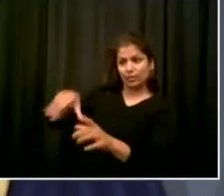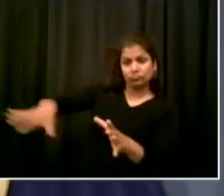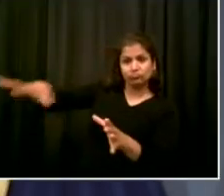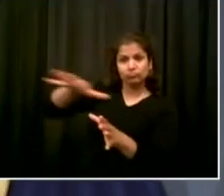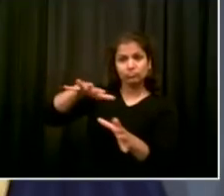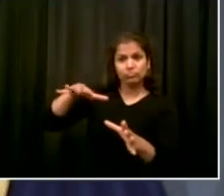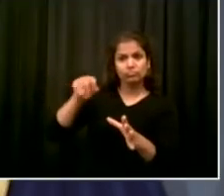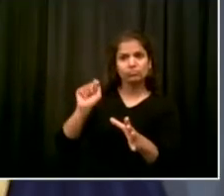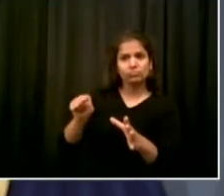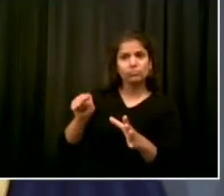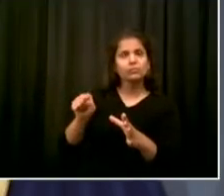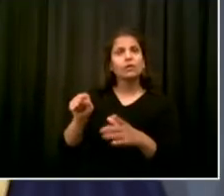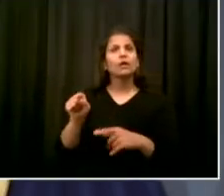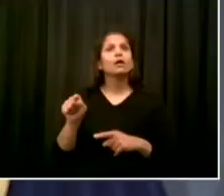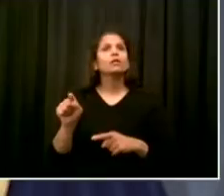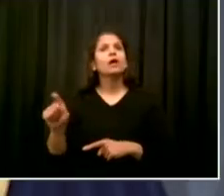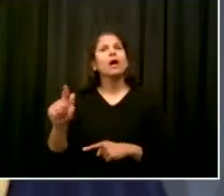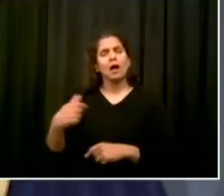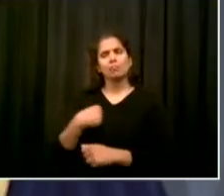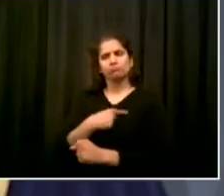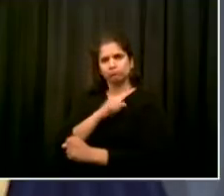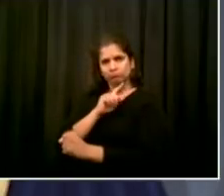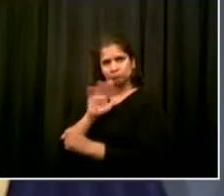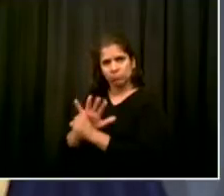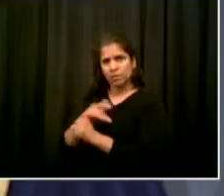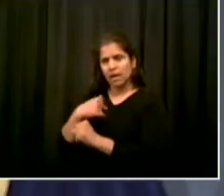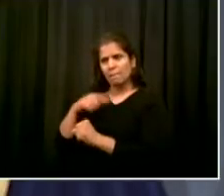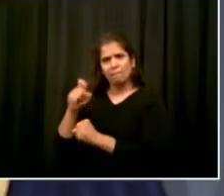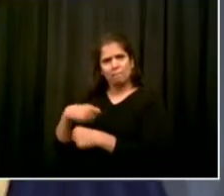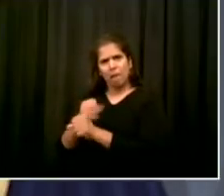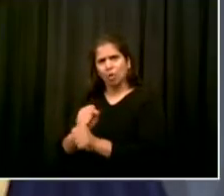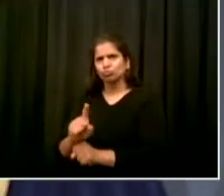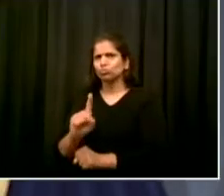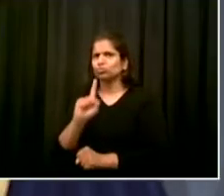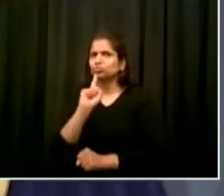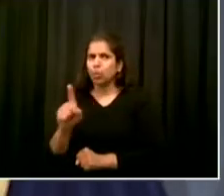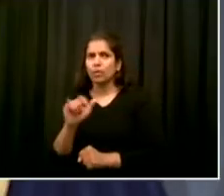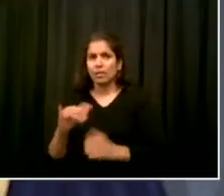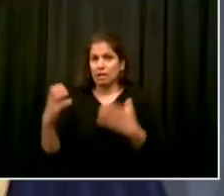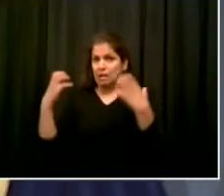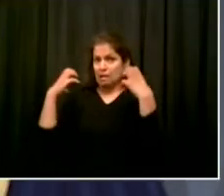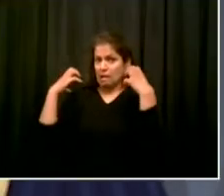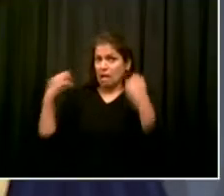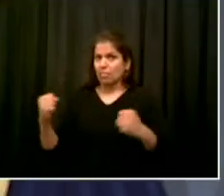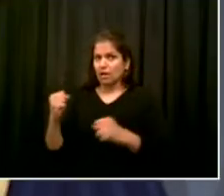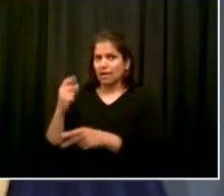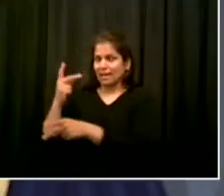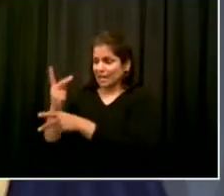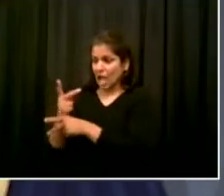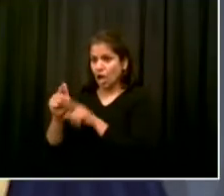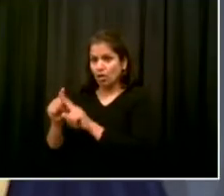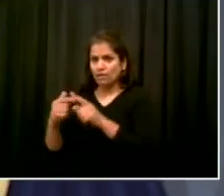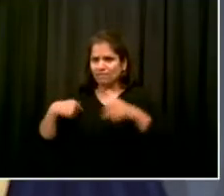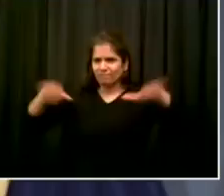health insurance. Remember, that's NYC Care, that's getting people